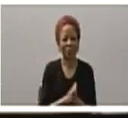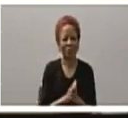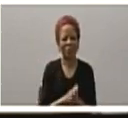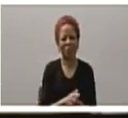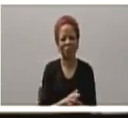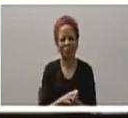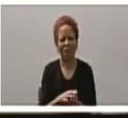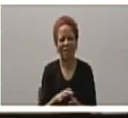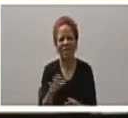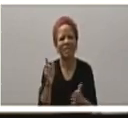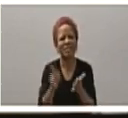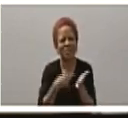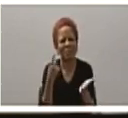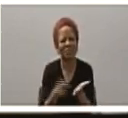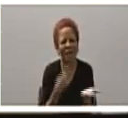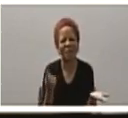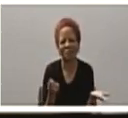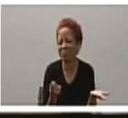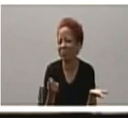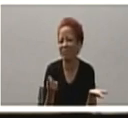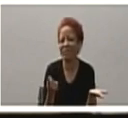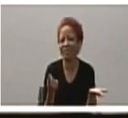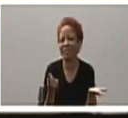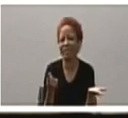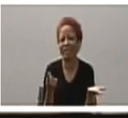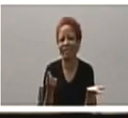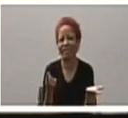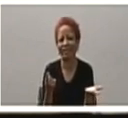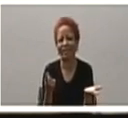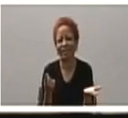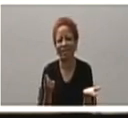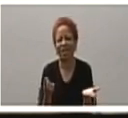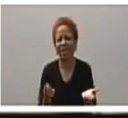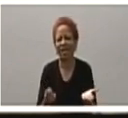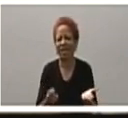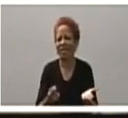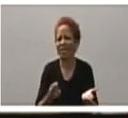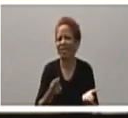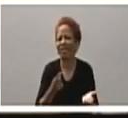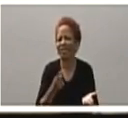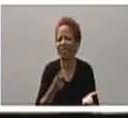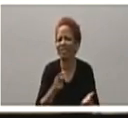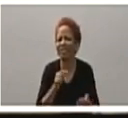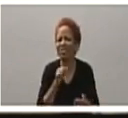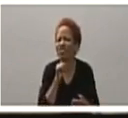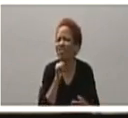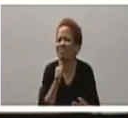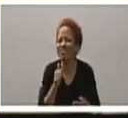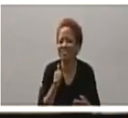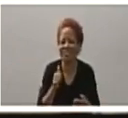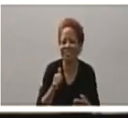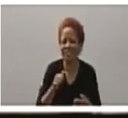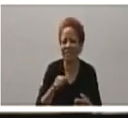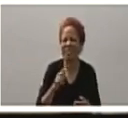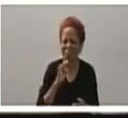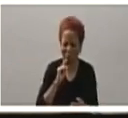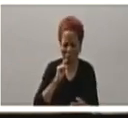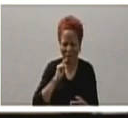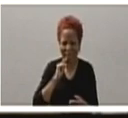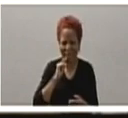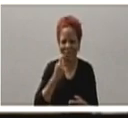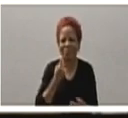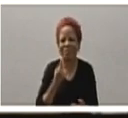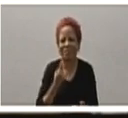bitter, since it is total surrender to God's will, but the fruit are